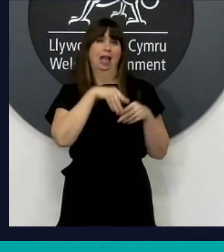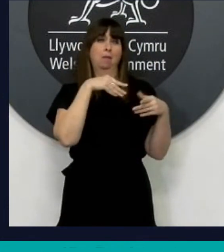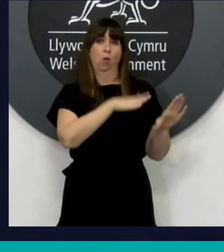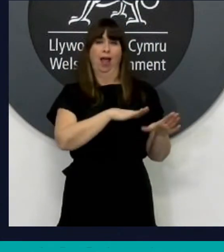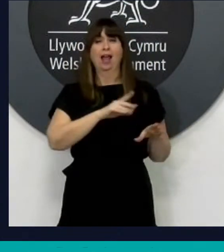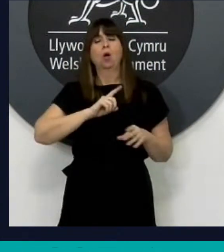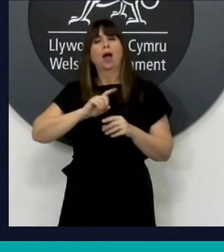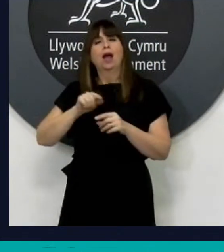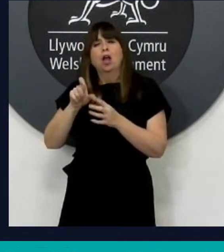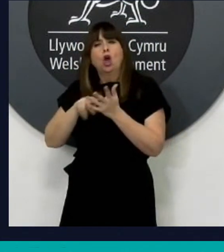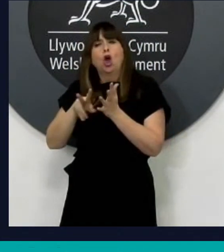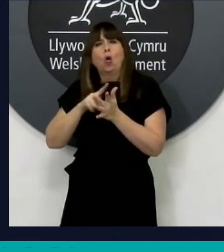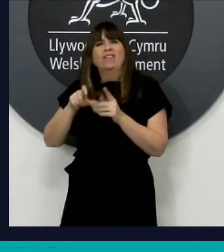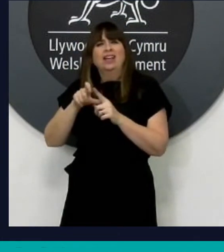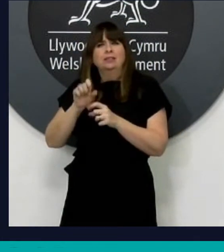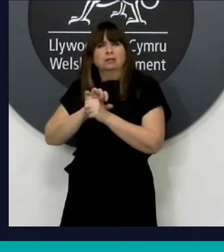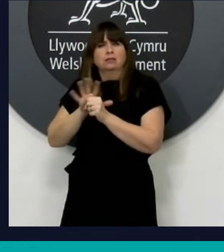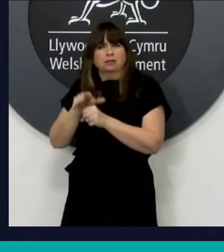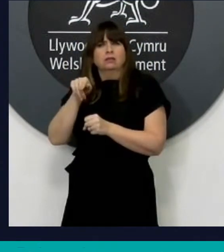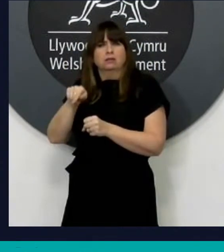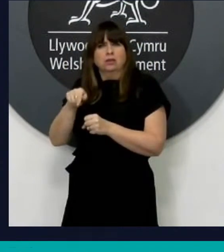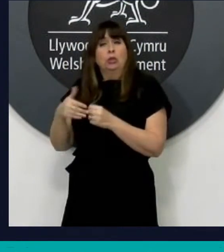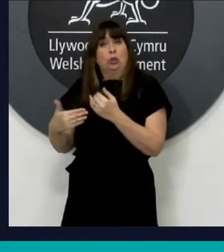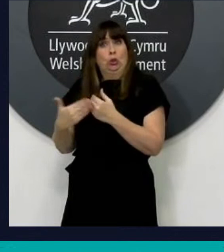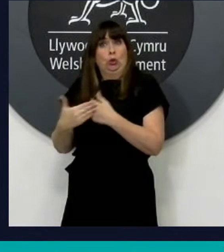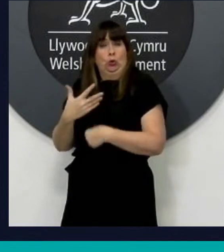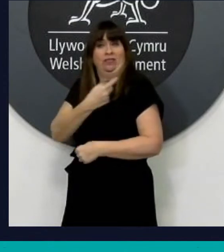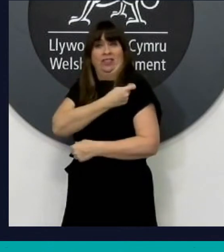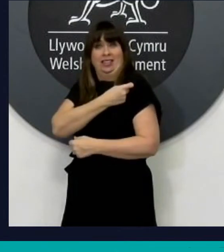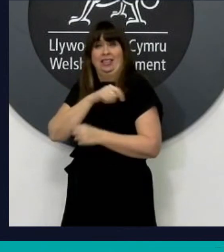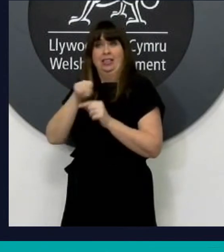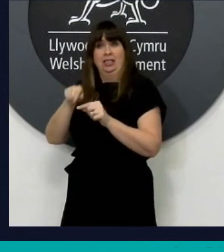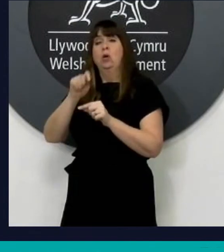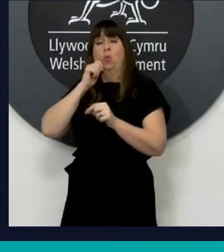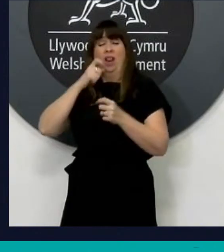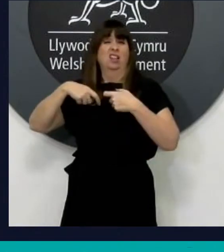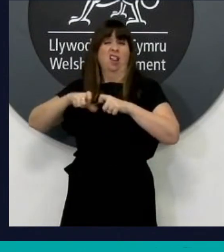new, COVID vaccination. I don't think that it's going to go